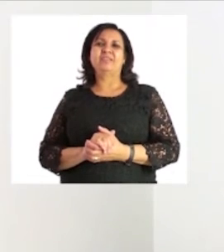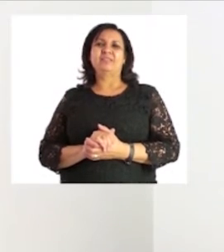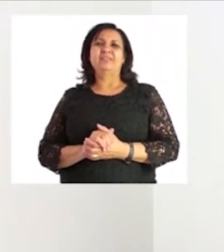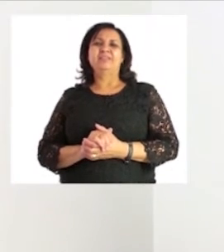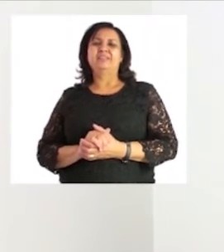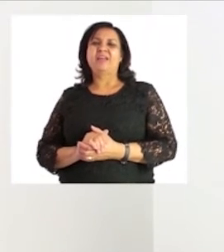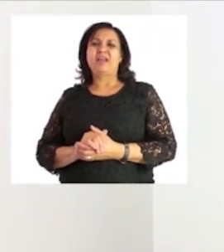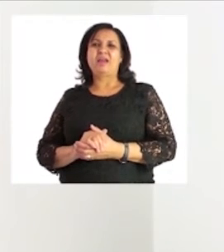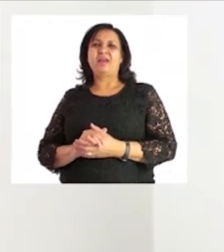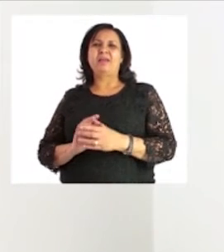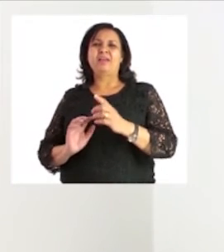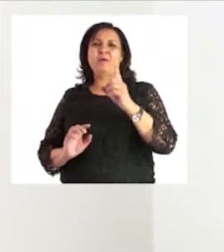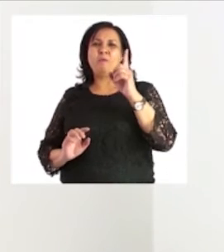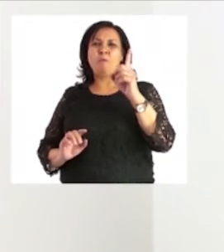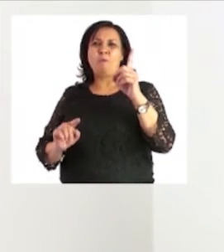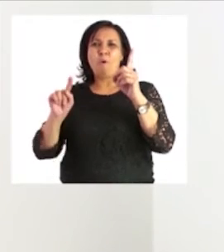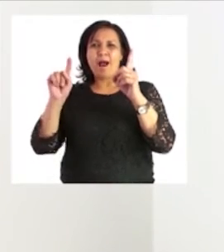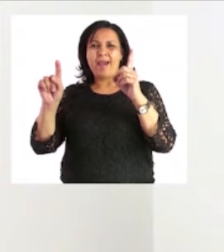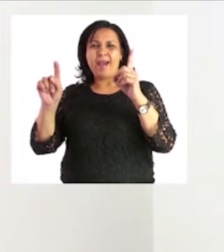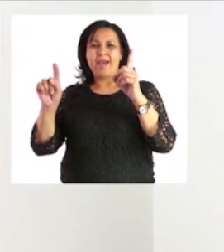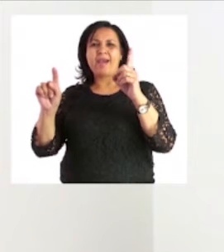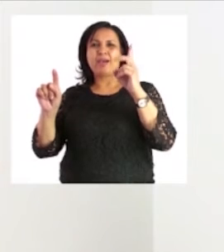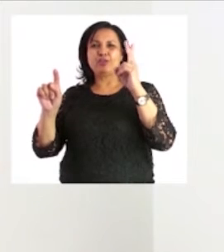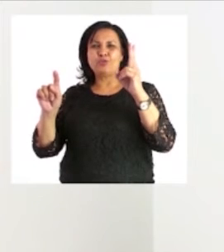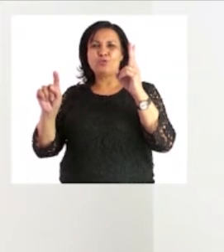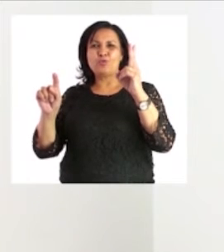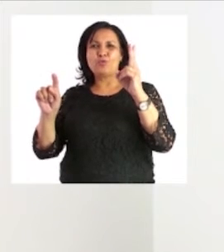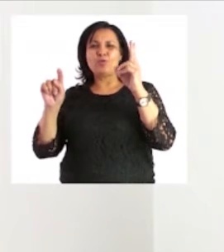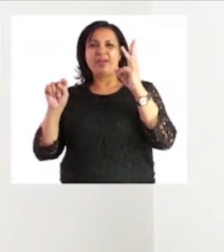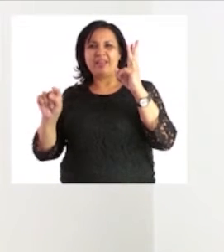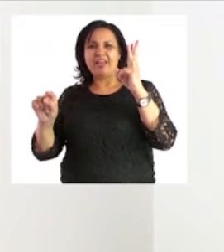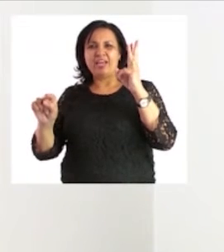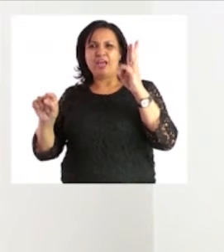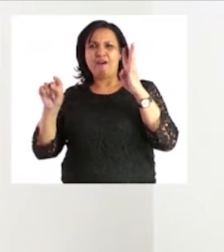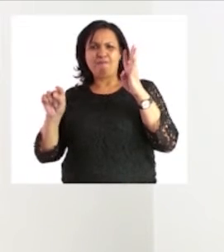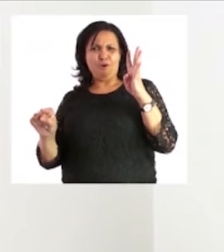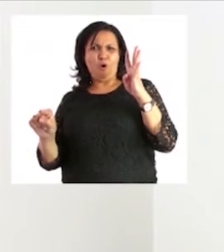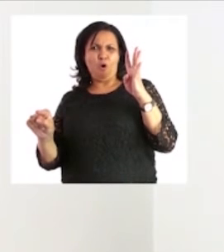can you count that slowly? 2, 3, 4.